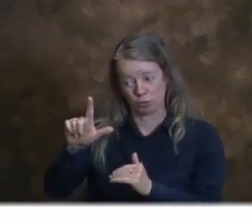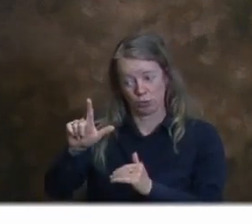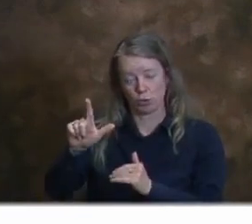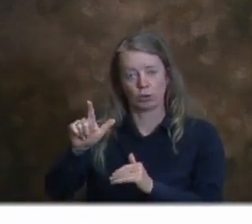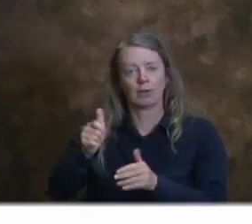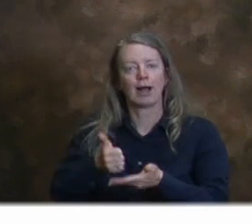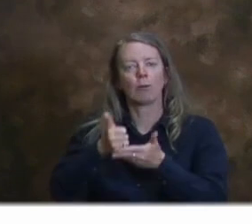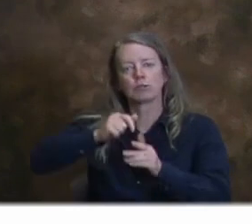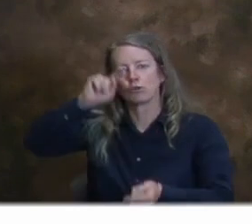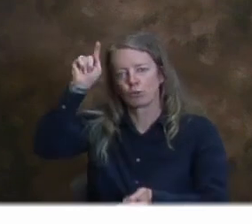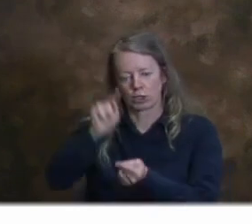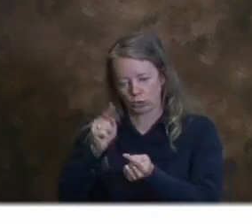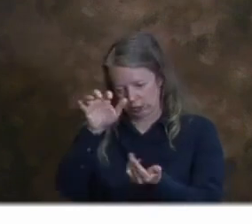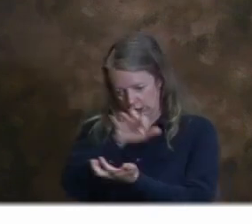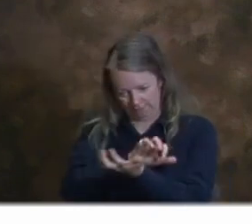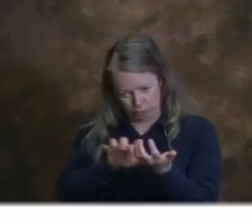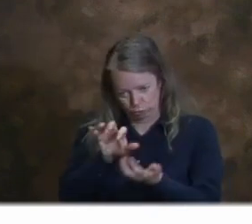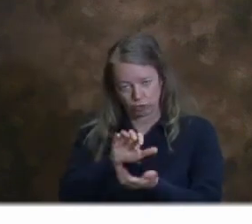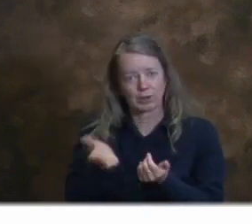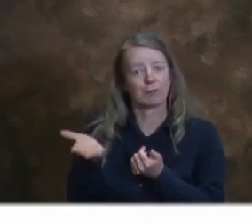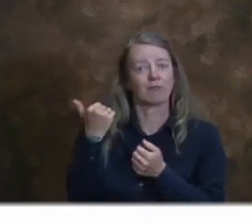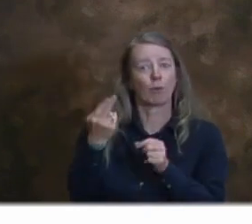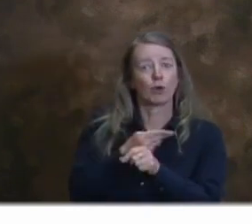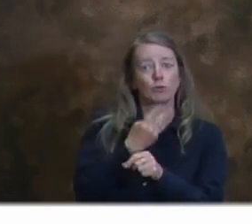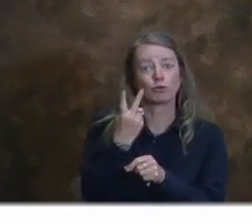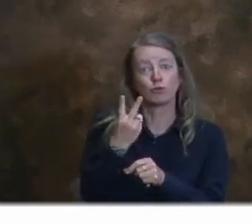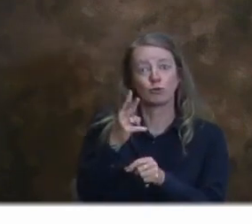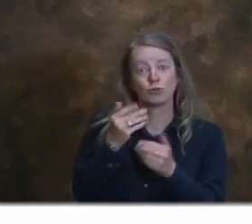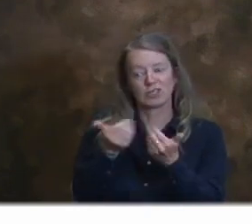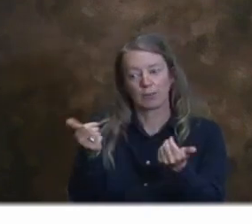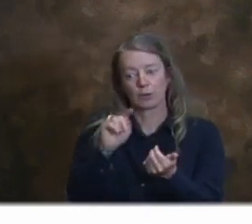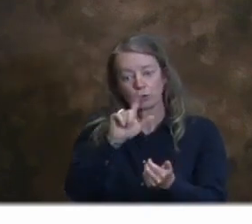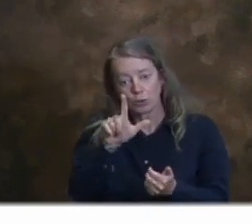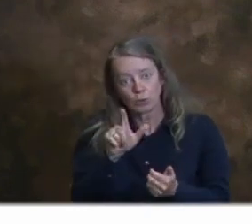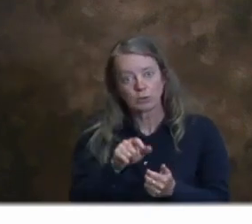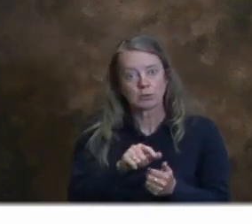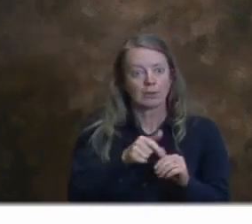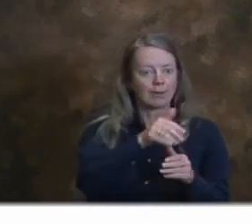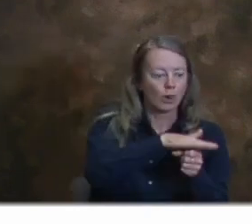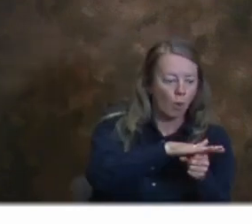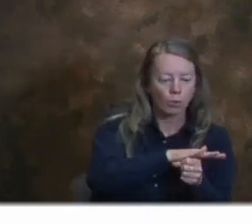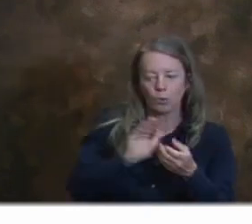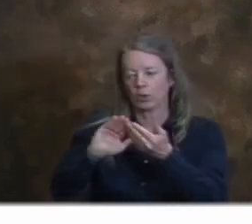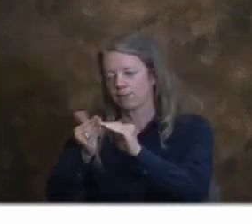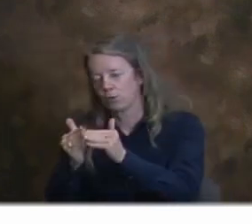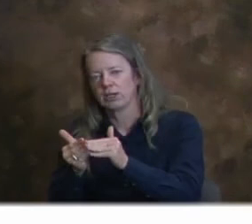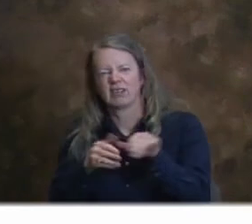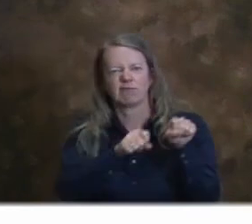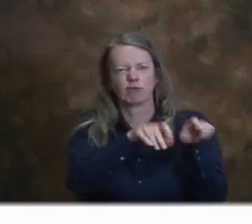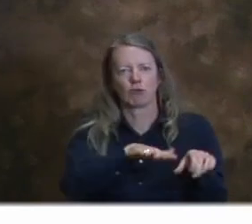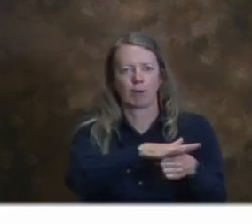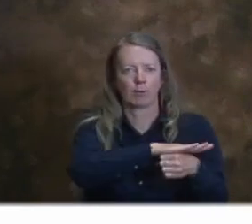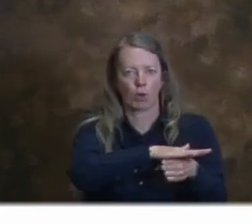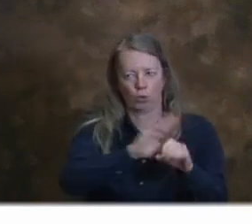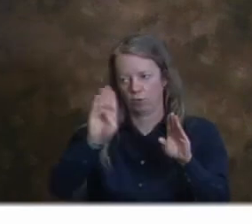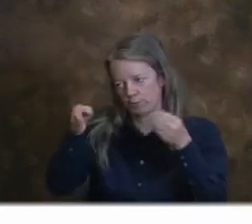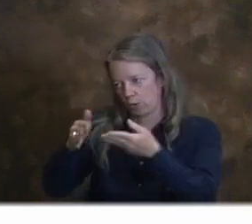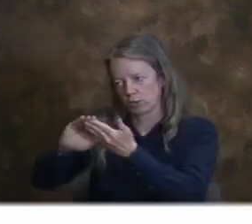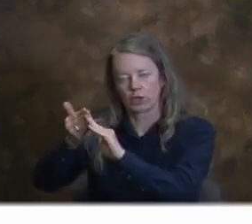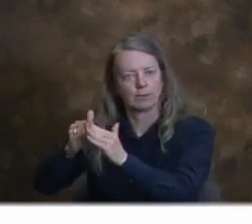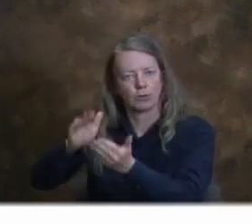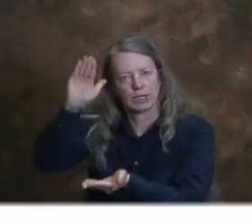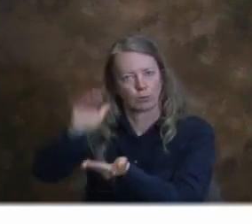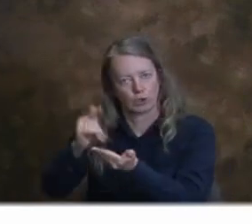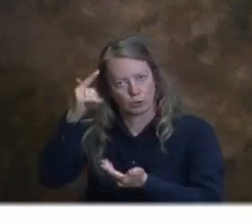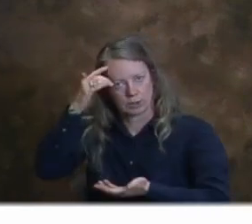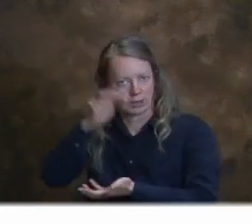tool versus maintaining 2 tools to assess community and individual risk. So